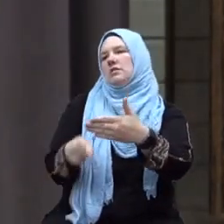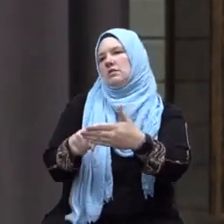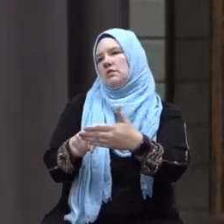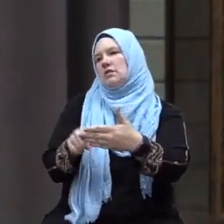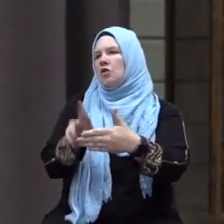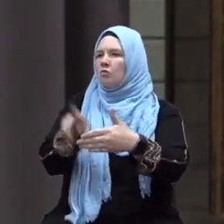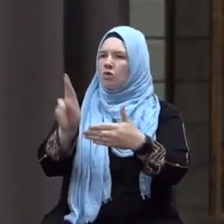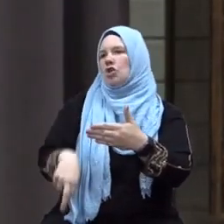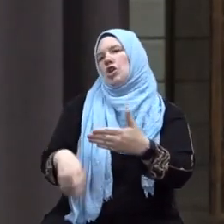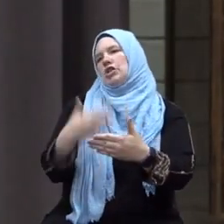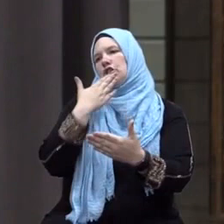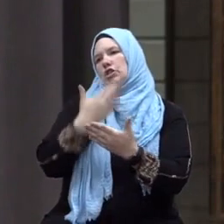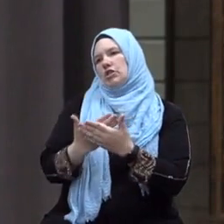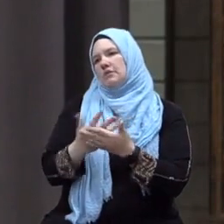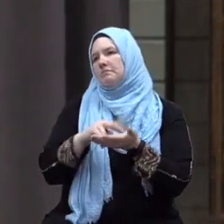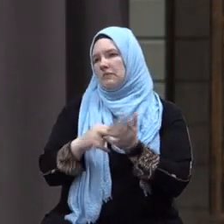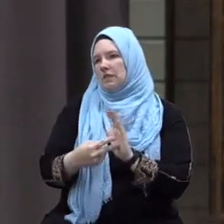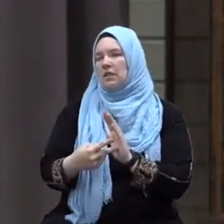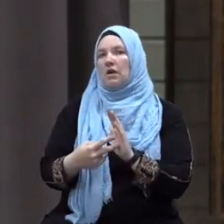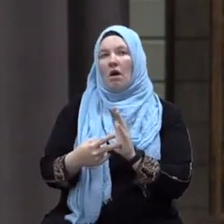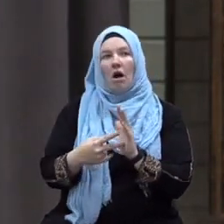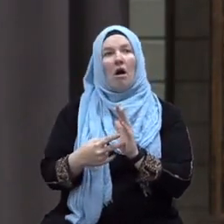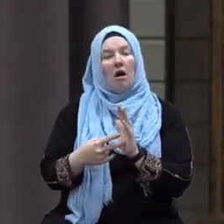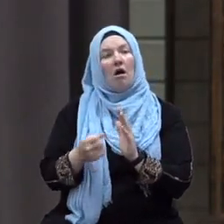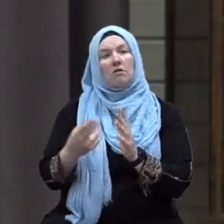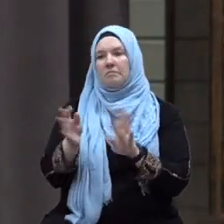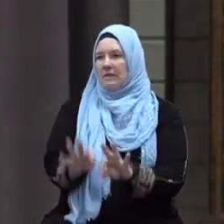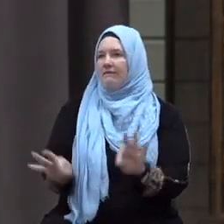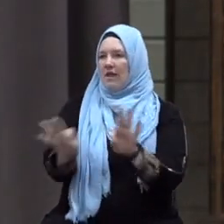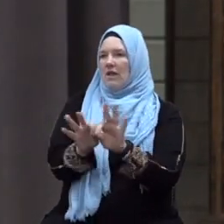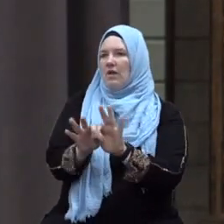the outcome. So even with the